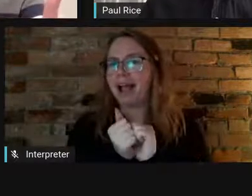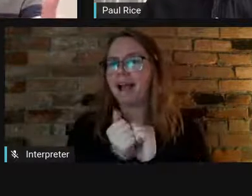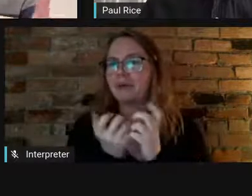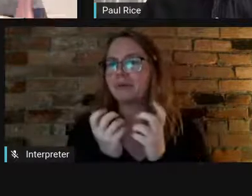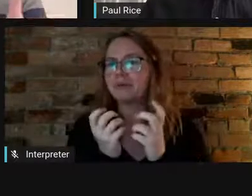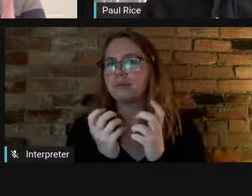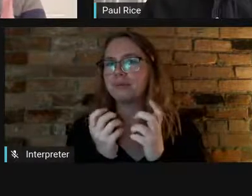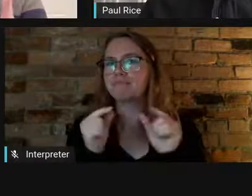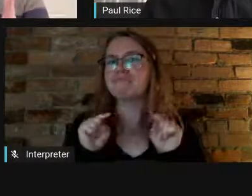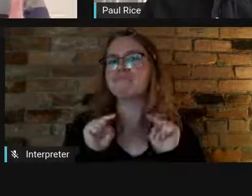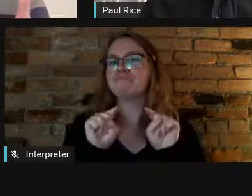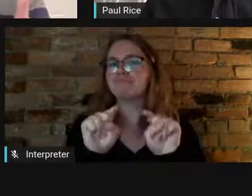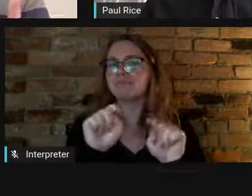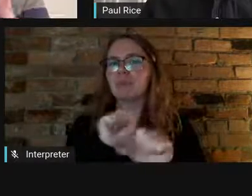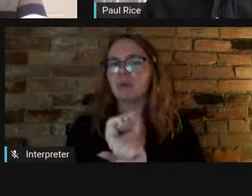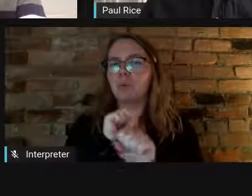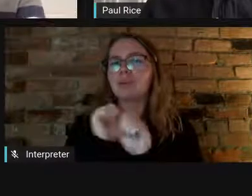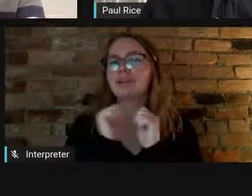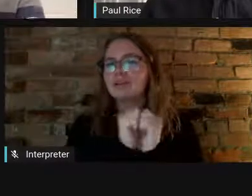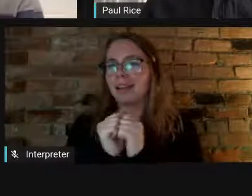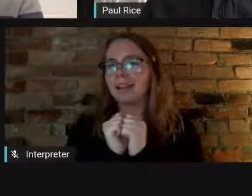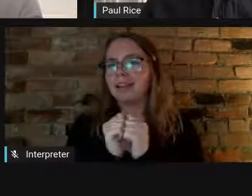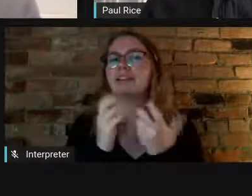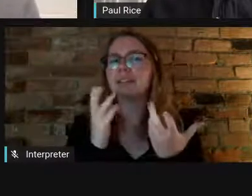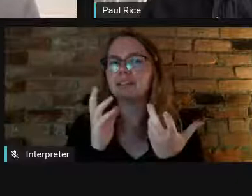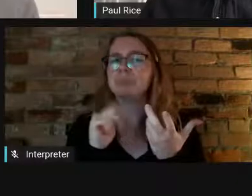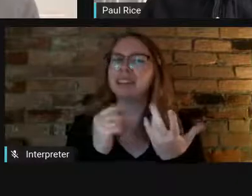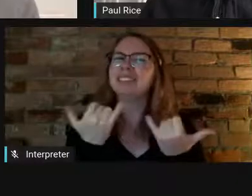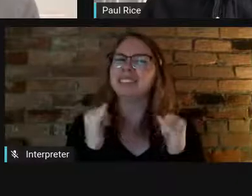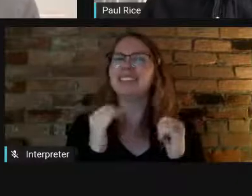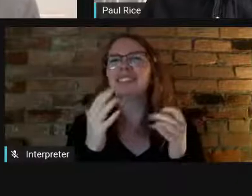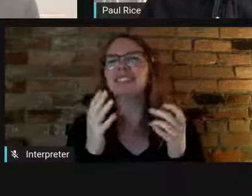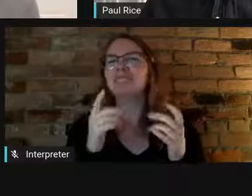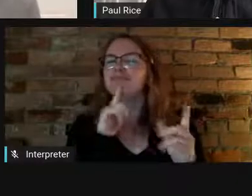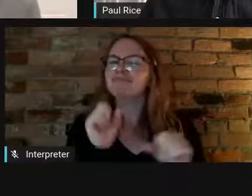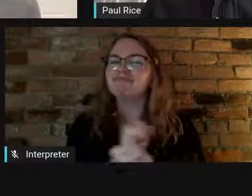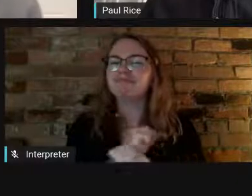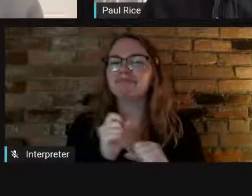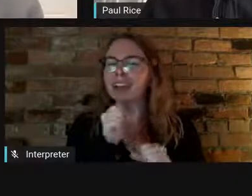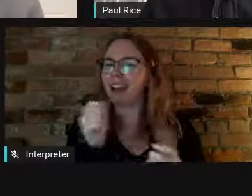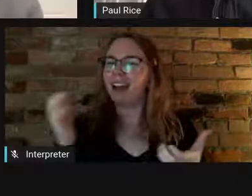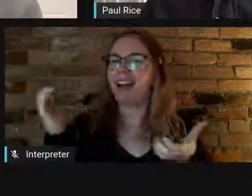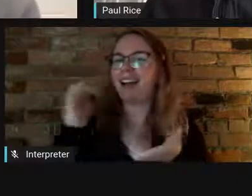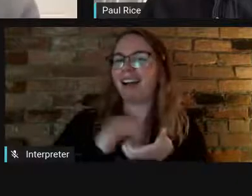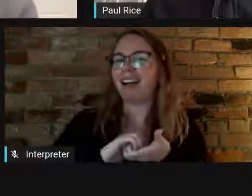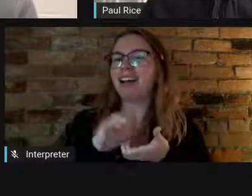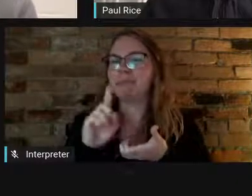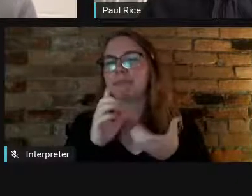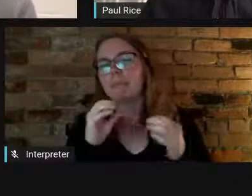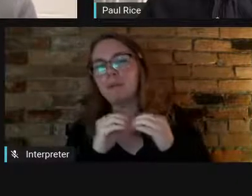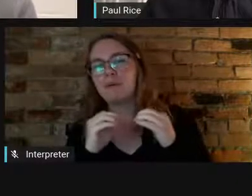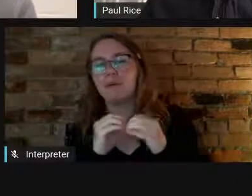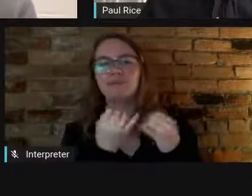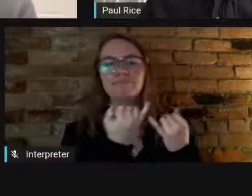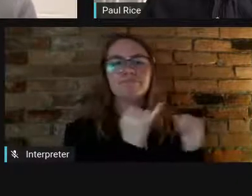independently and a bit suspicious of the other. But it was their combined efforts that brought about this